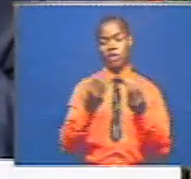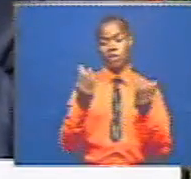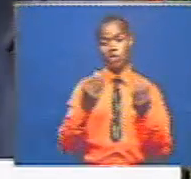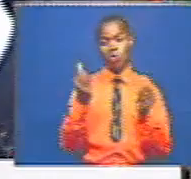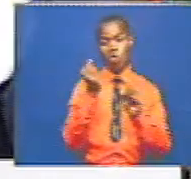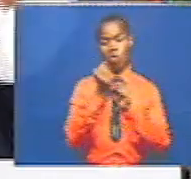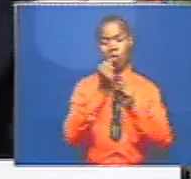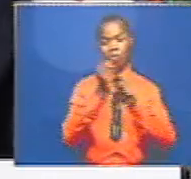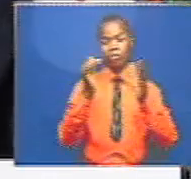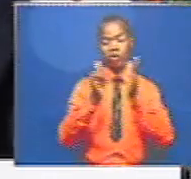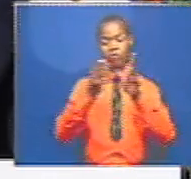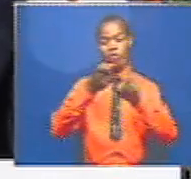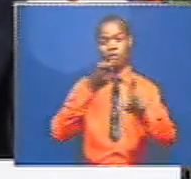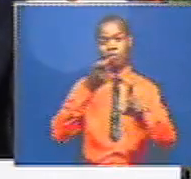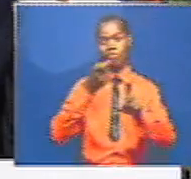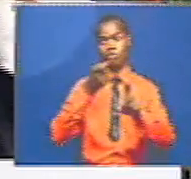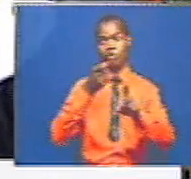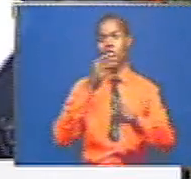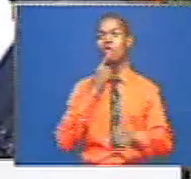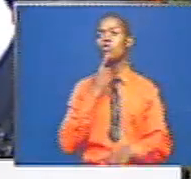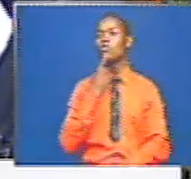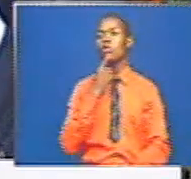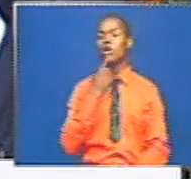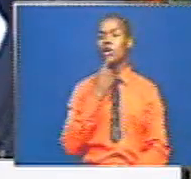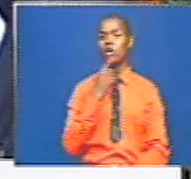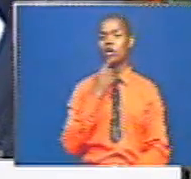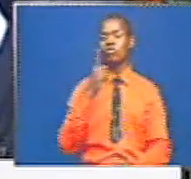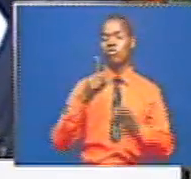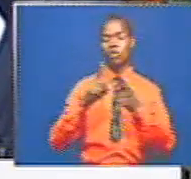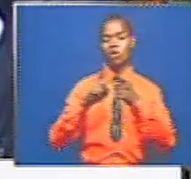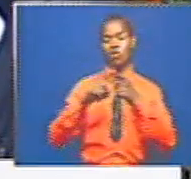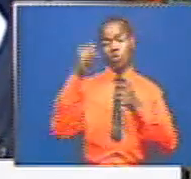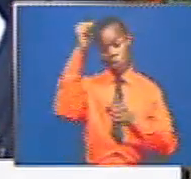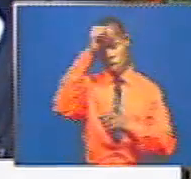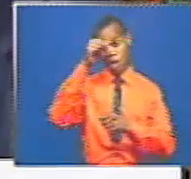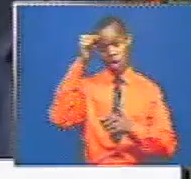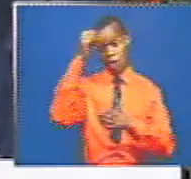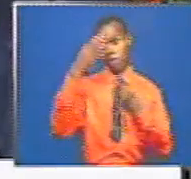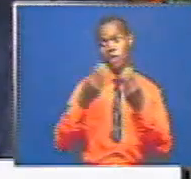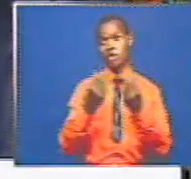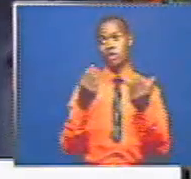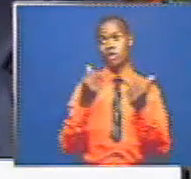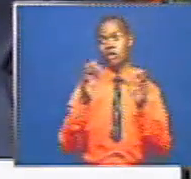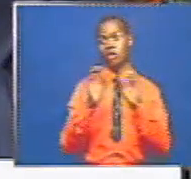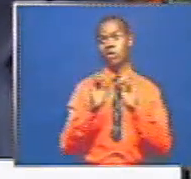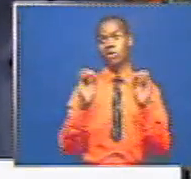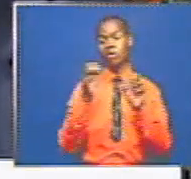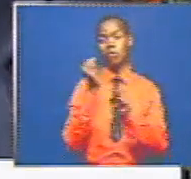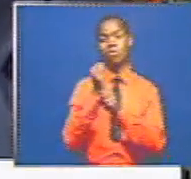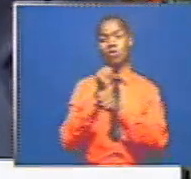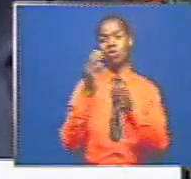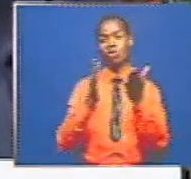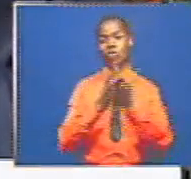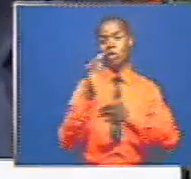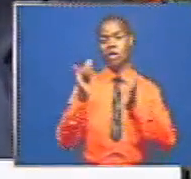do that from Turkana all the way to Lamu, it's and not an sure easy job. Make sure we have 100% water coverage. I will make sure, and I want to